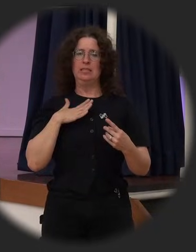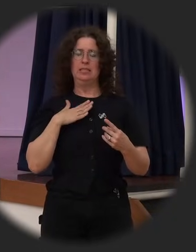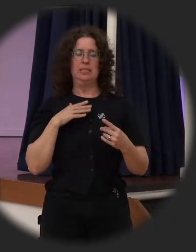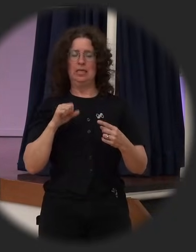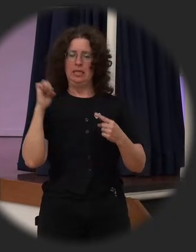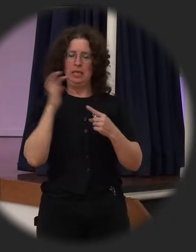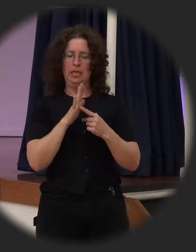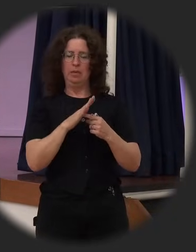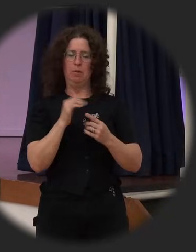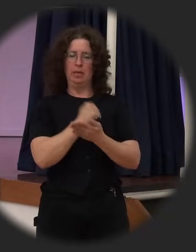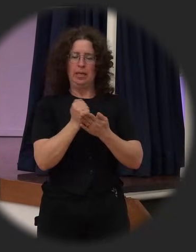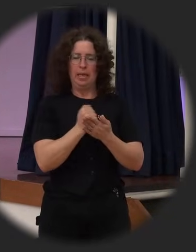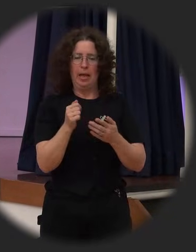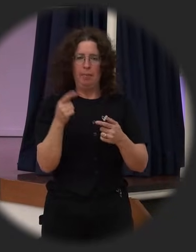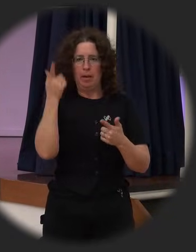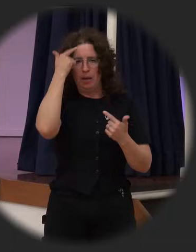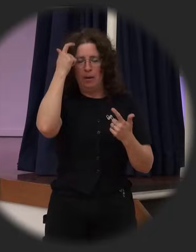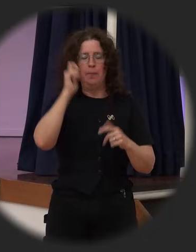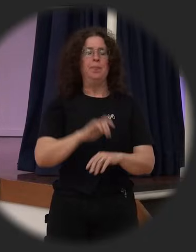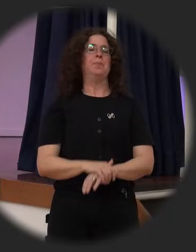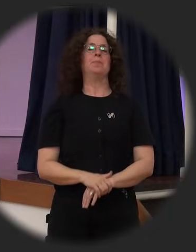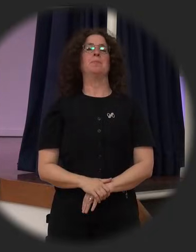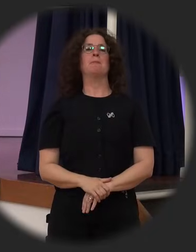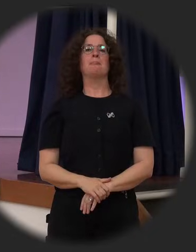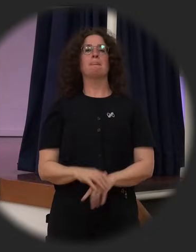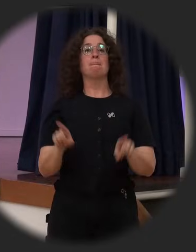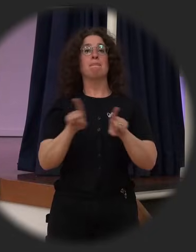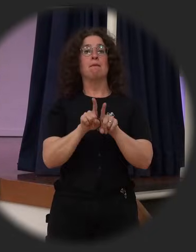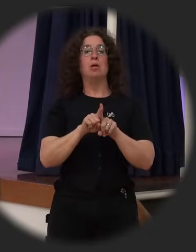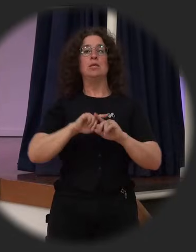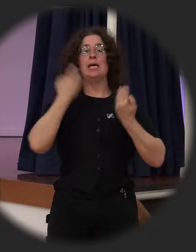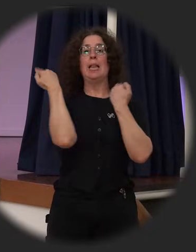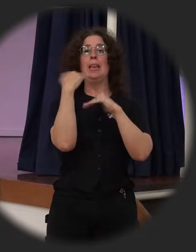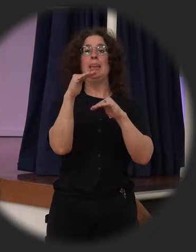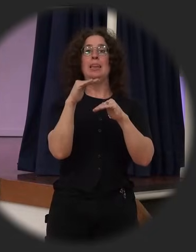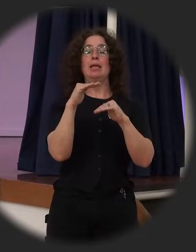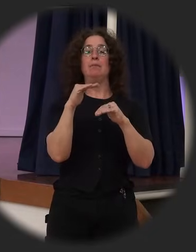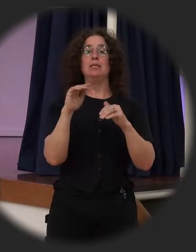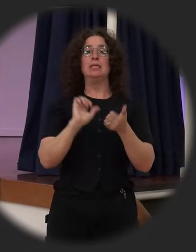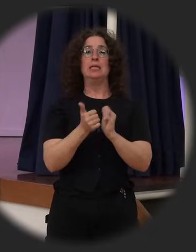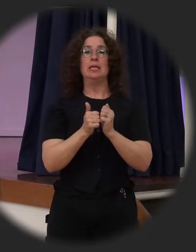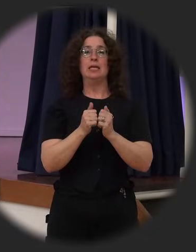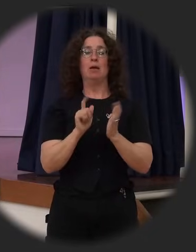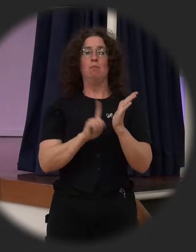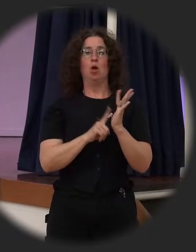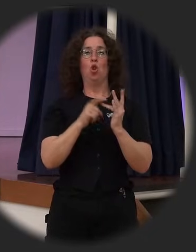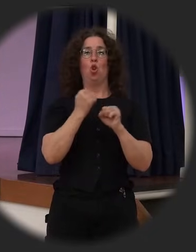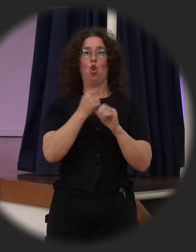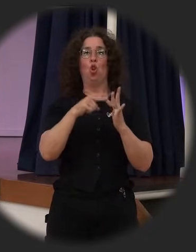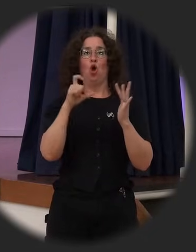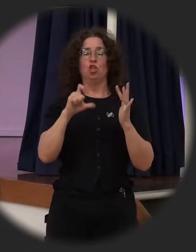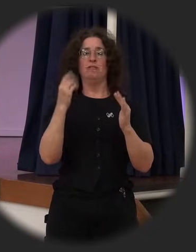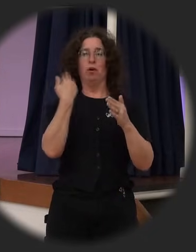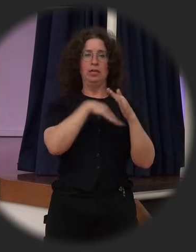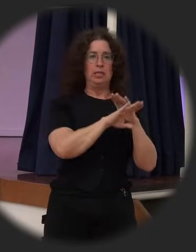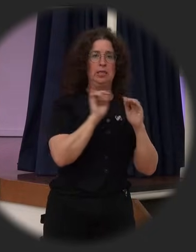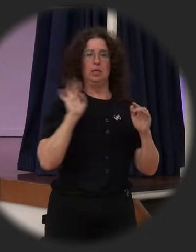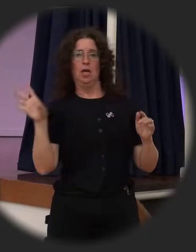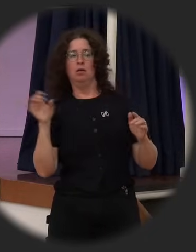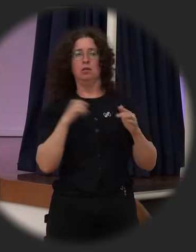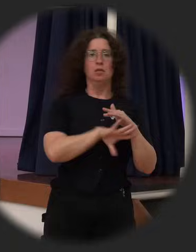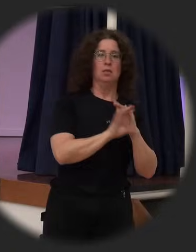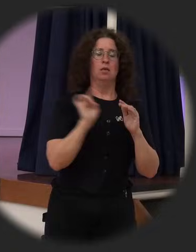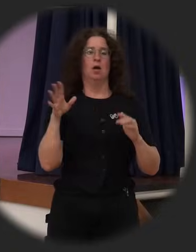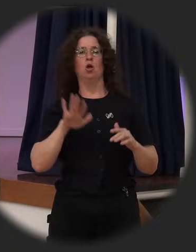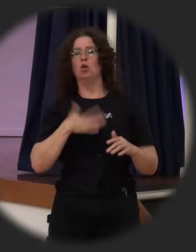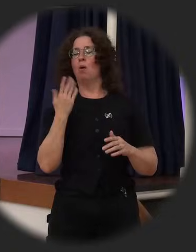super important. But also you really have to keep in mind limiting your gameplay logic as you stream them in and stream them out. You don't want all of these side